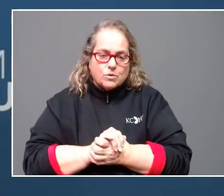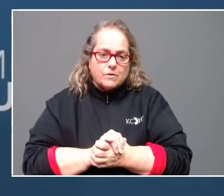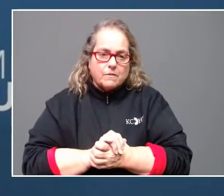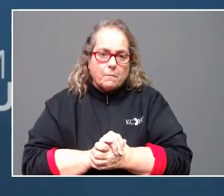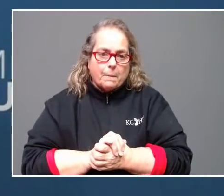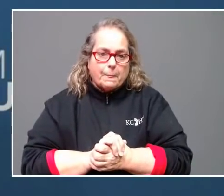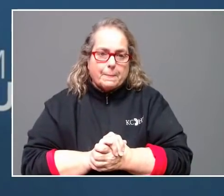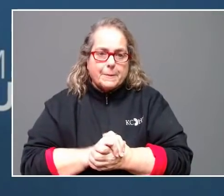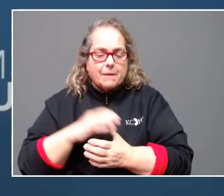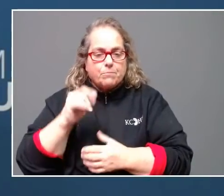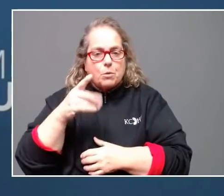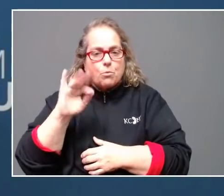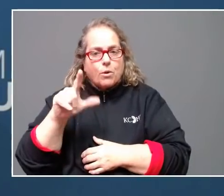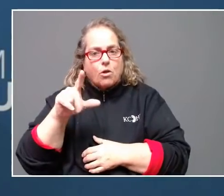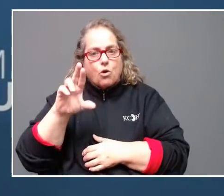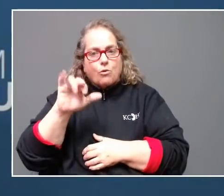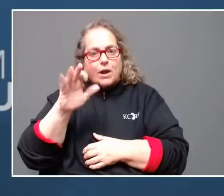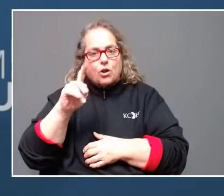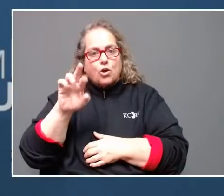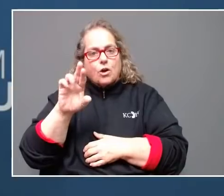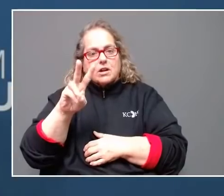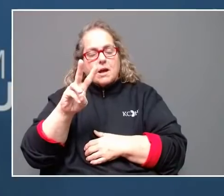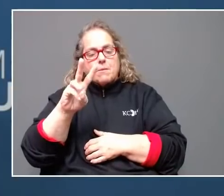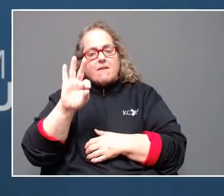April Rickard for WFPL.